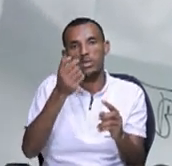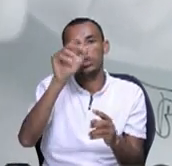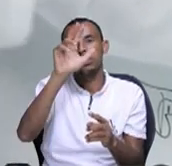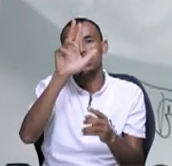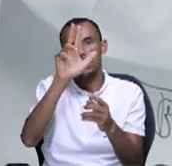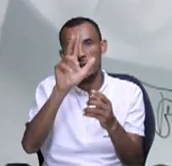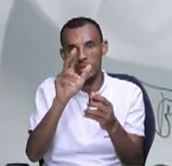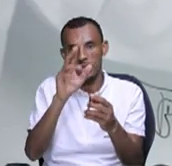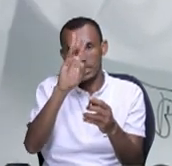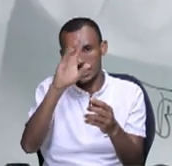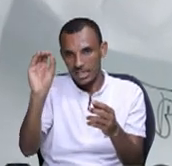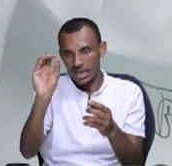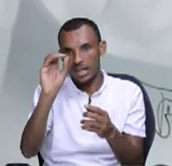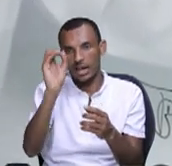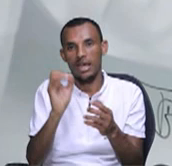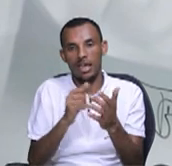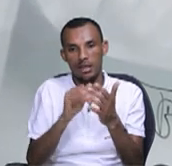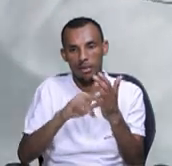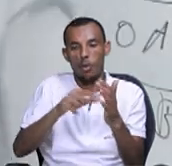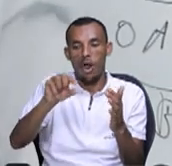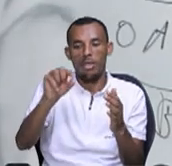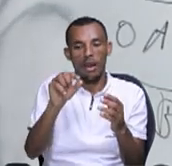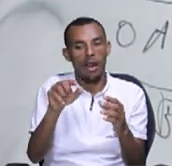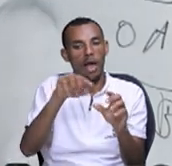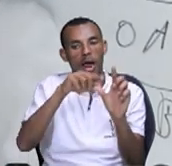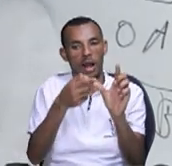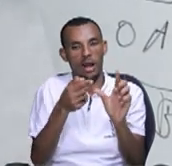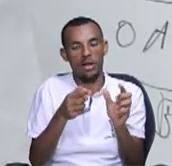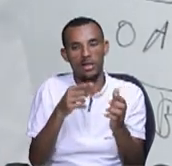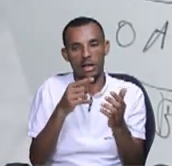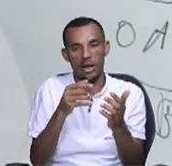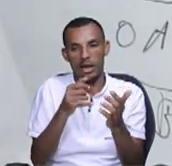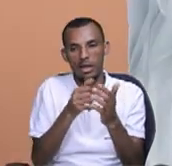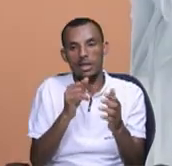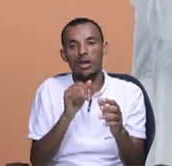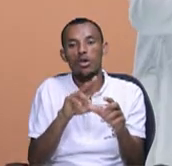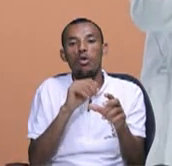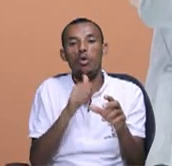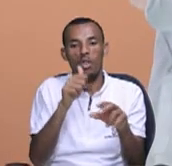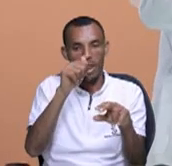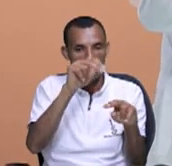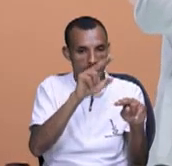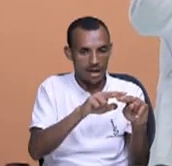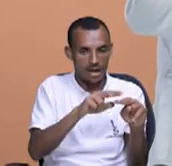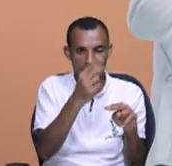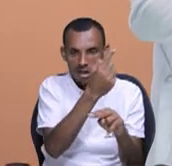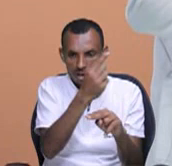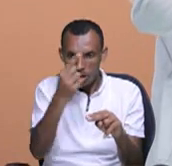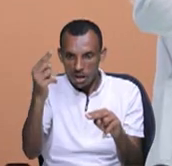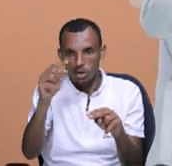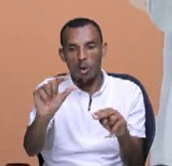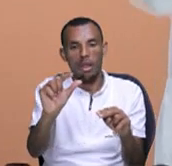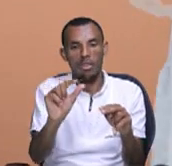360 degree. These angles are known as quadrantal angles. Quadrantal angles are not lay in each quadrant. That